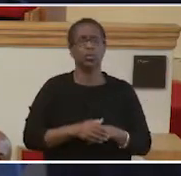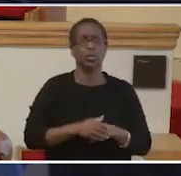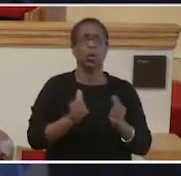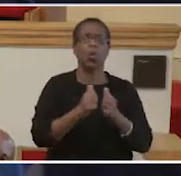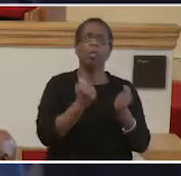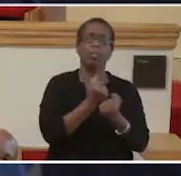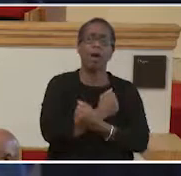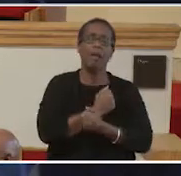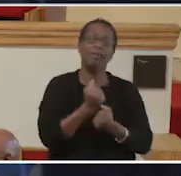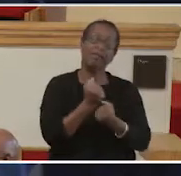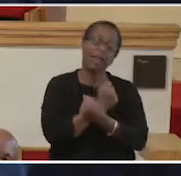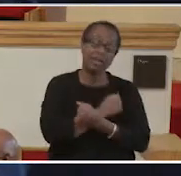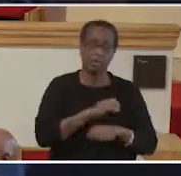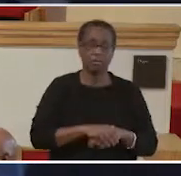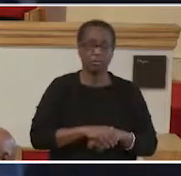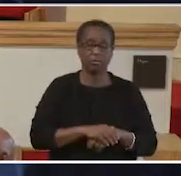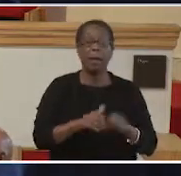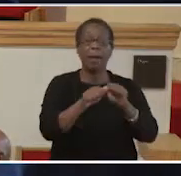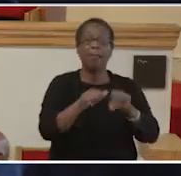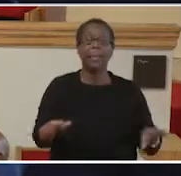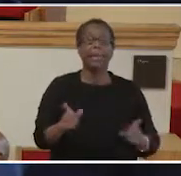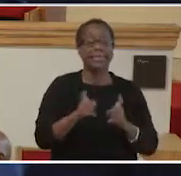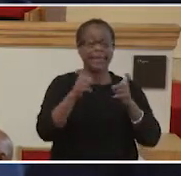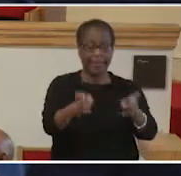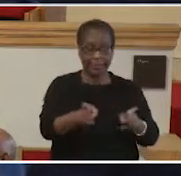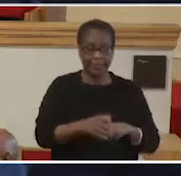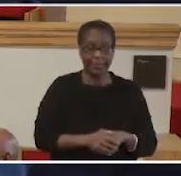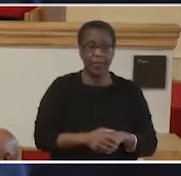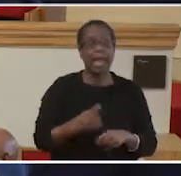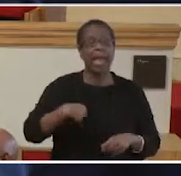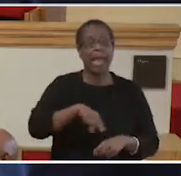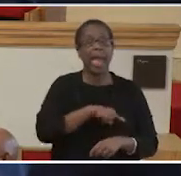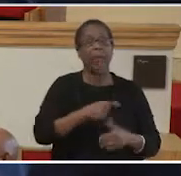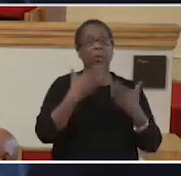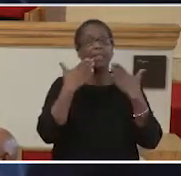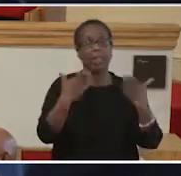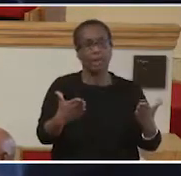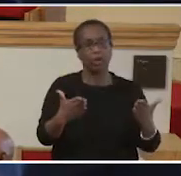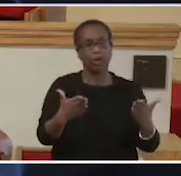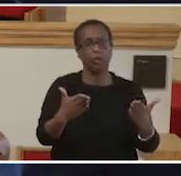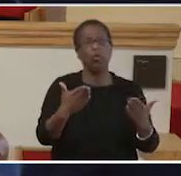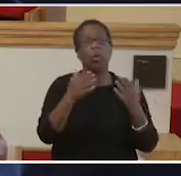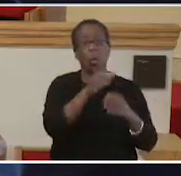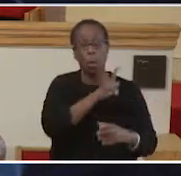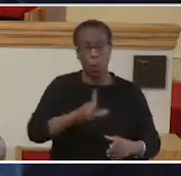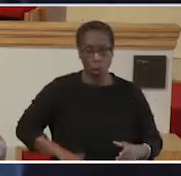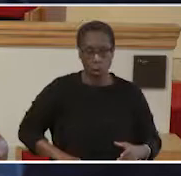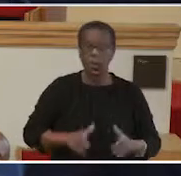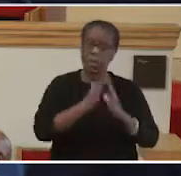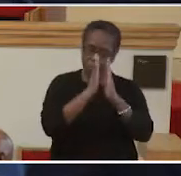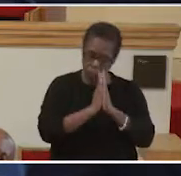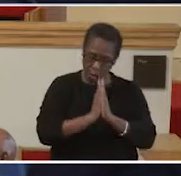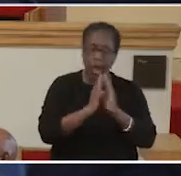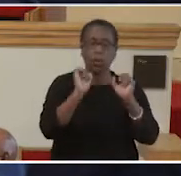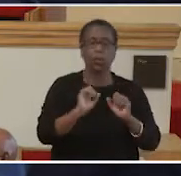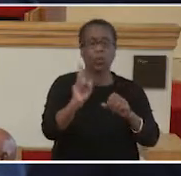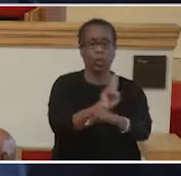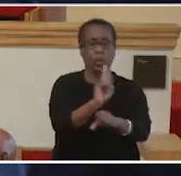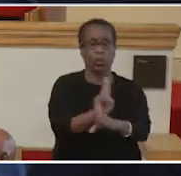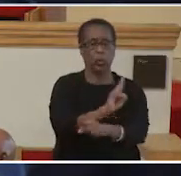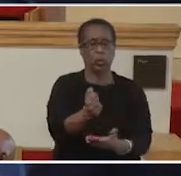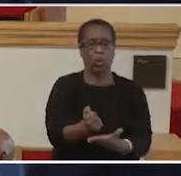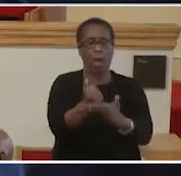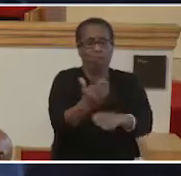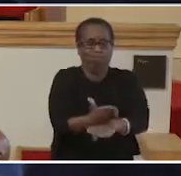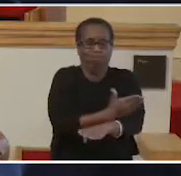affection. We bless the gift, and we thank you, O gracious Lord, and we pray that it may be used for the uplifting of your